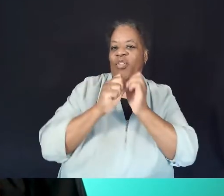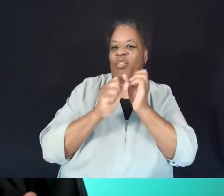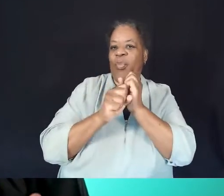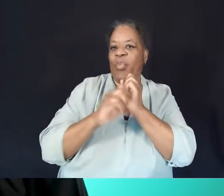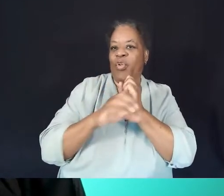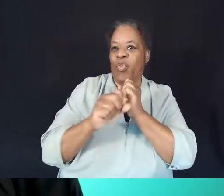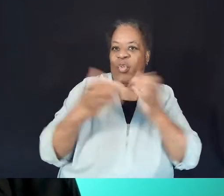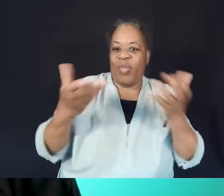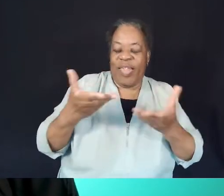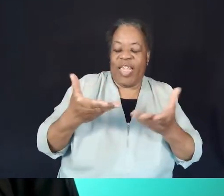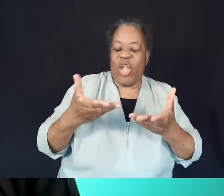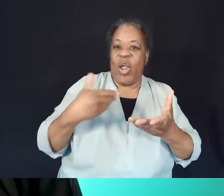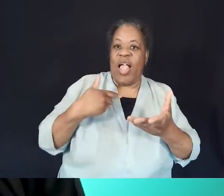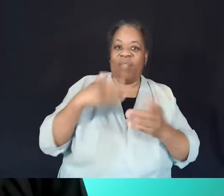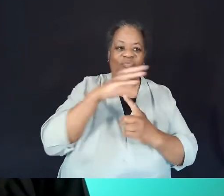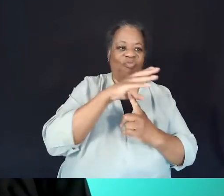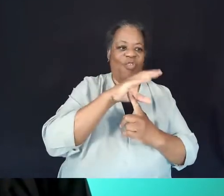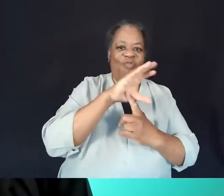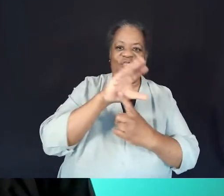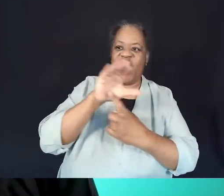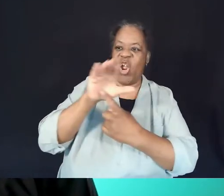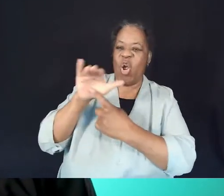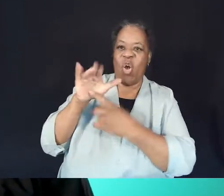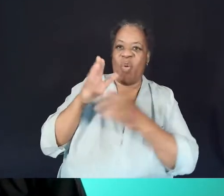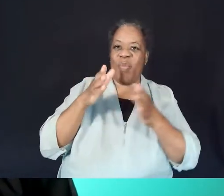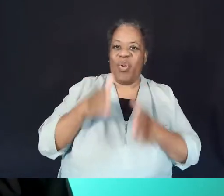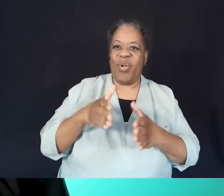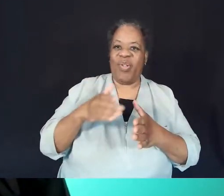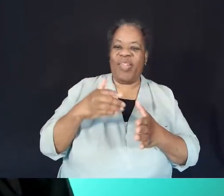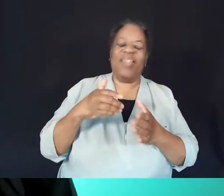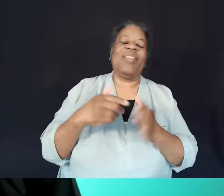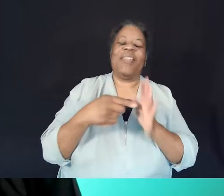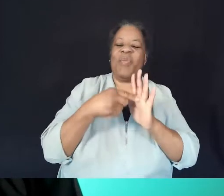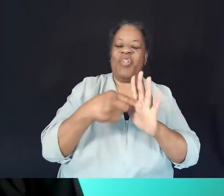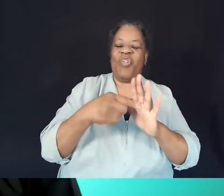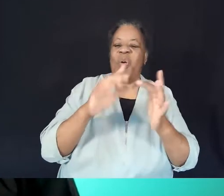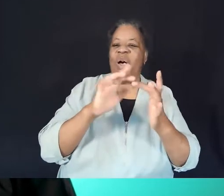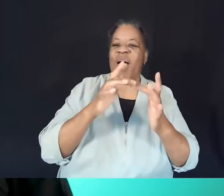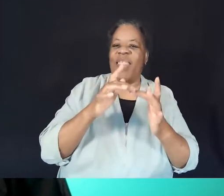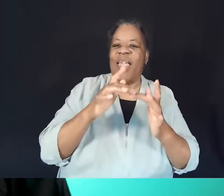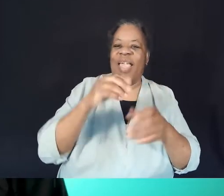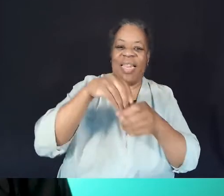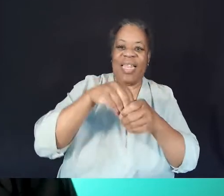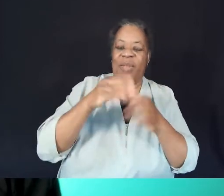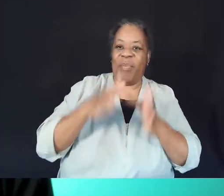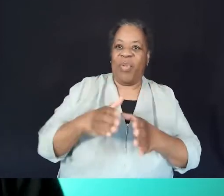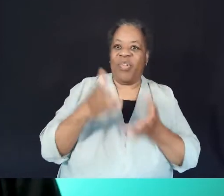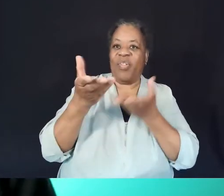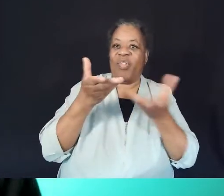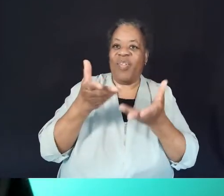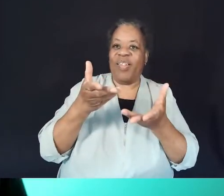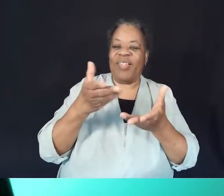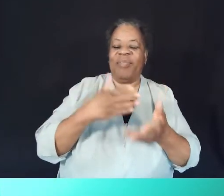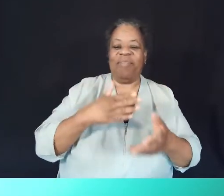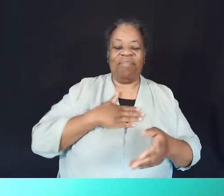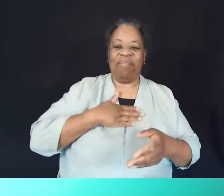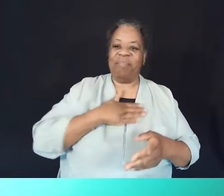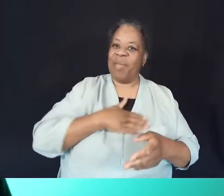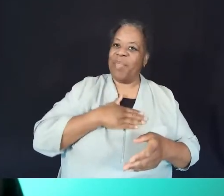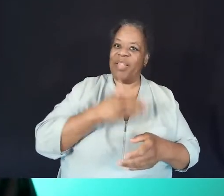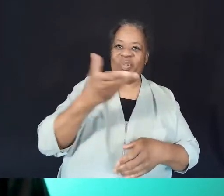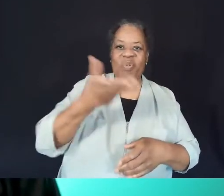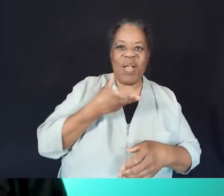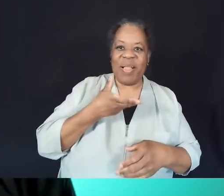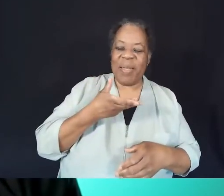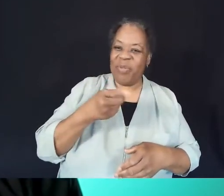all the video content we show for both our online and in-person services, and it's my pleasure to welcome you here. I just have to tell you